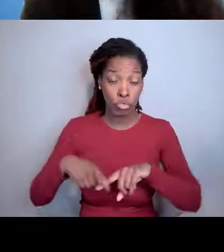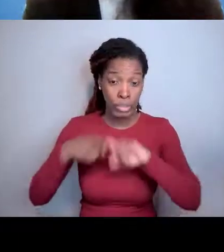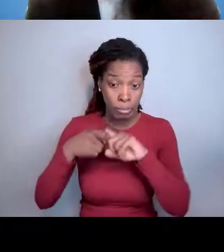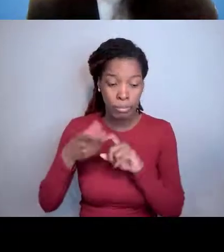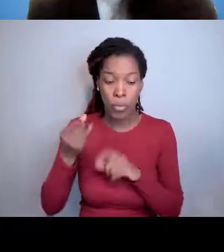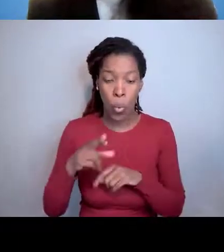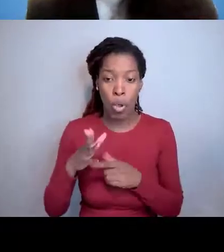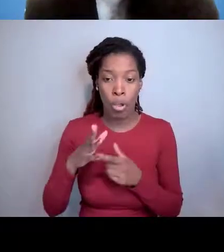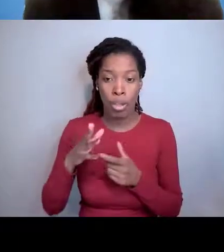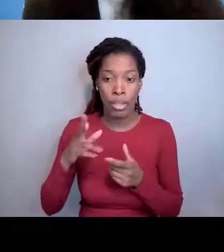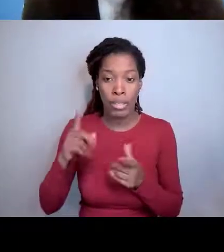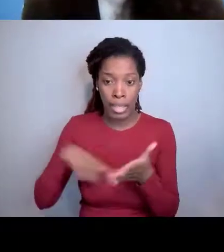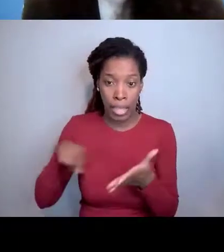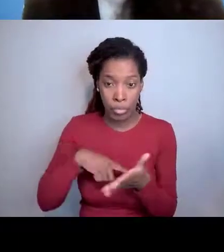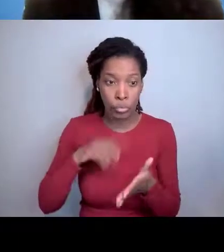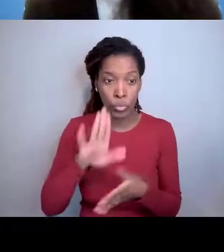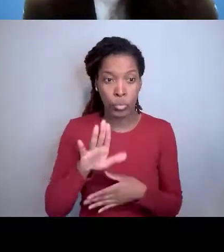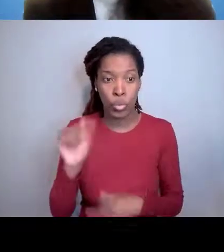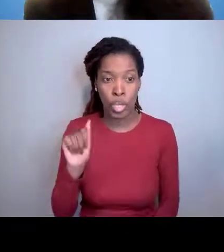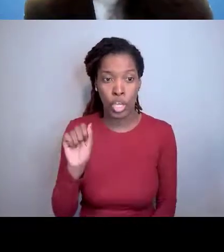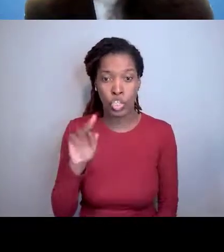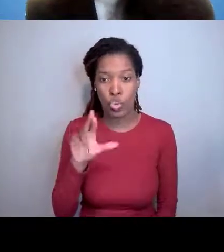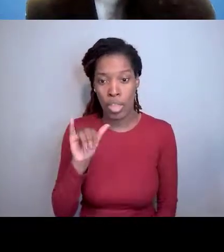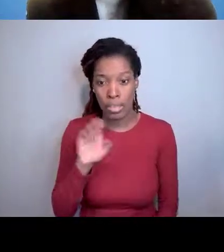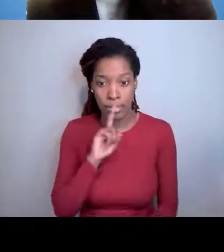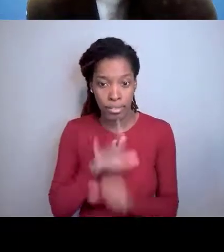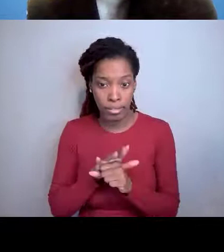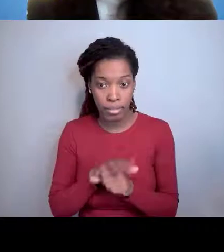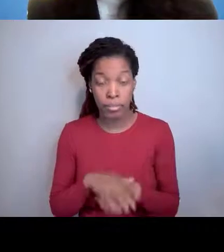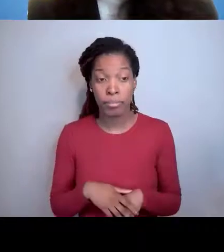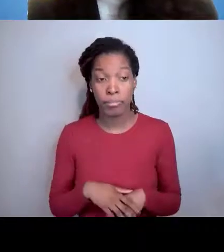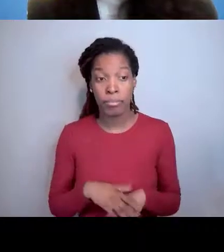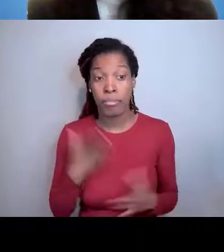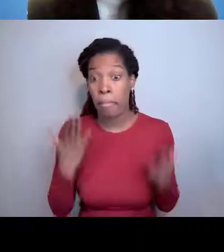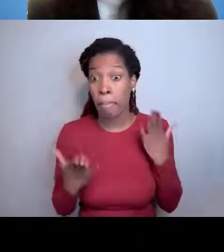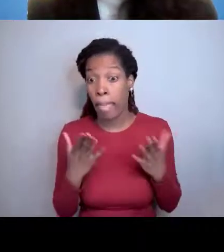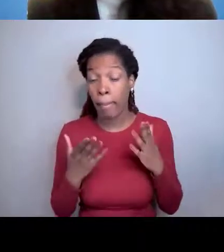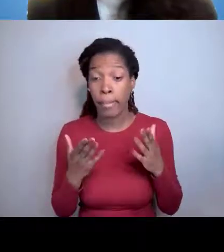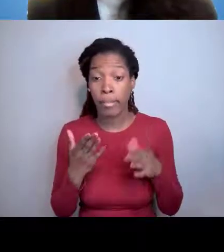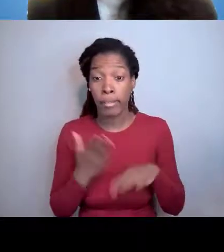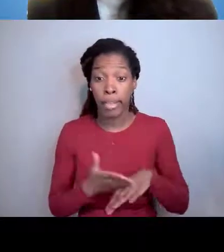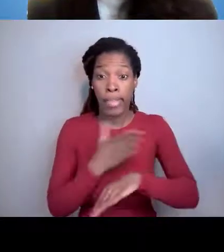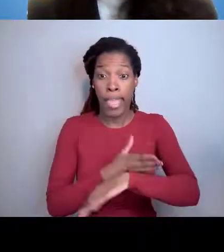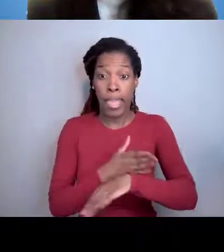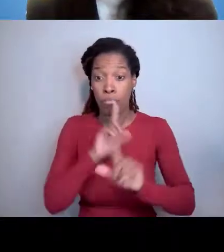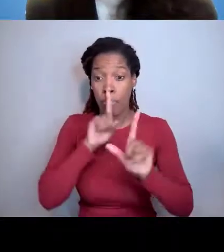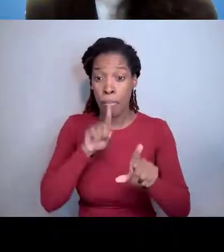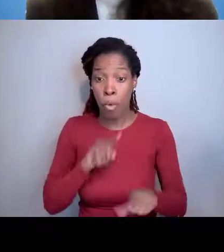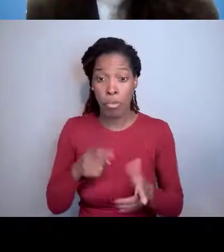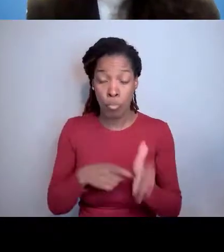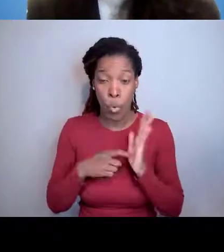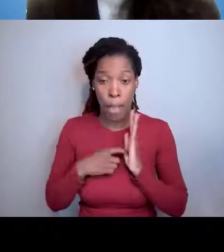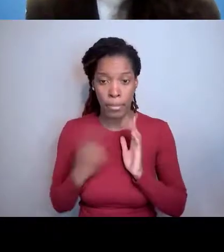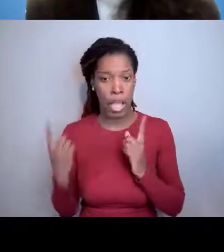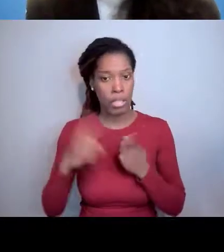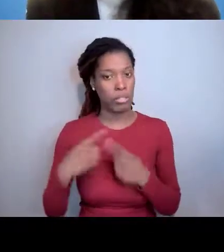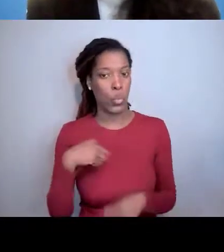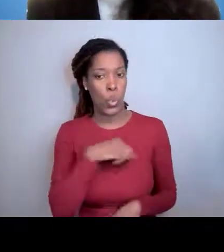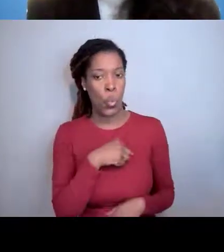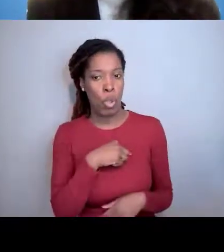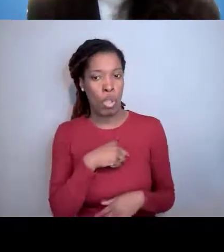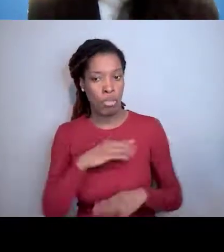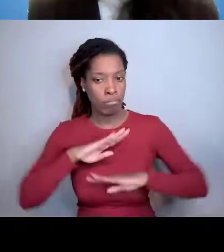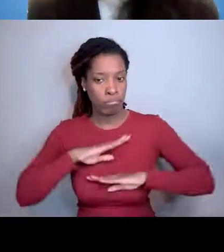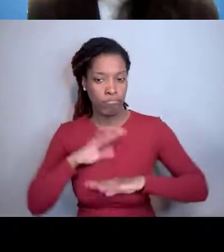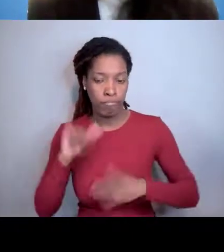OLAW may put the institution on enhanced reporting requirements until we're satisfied that such noncompliance